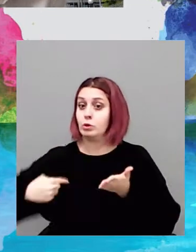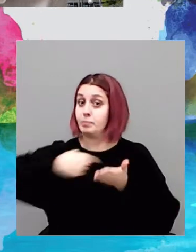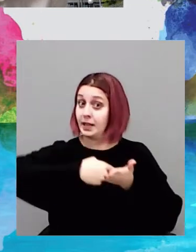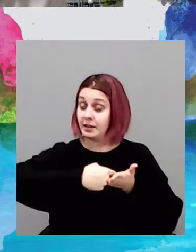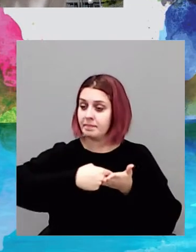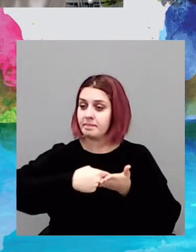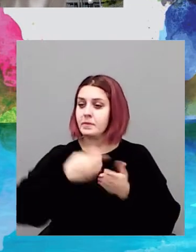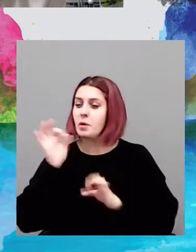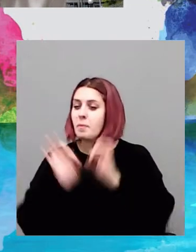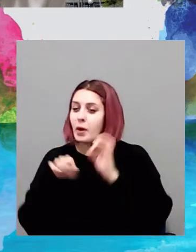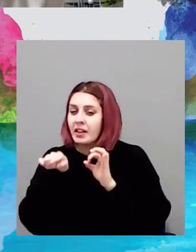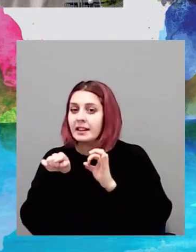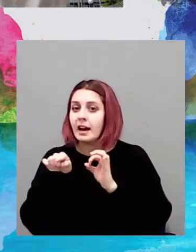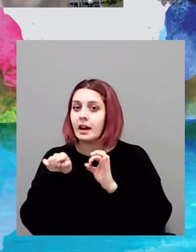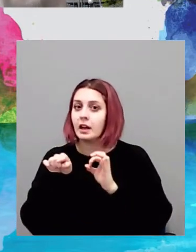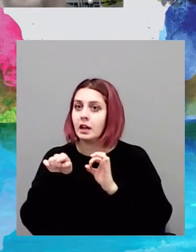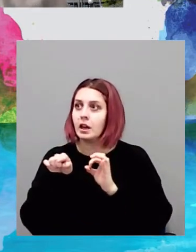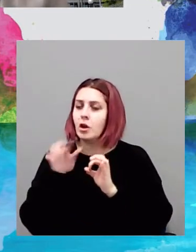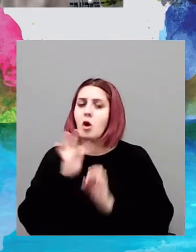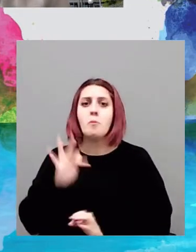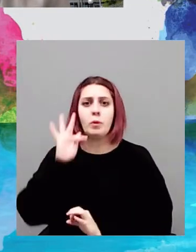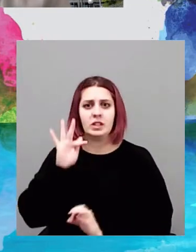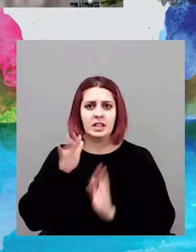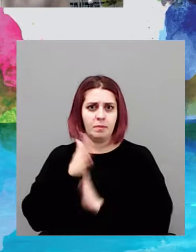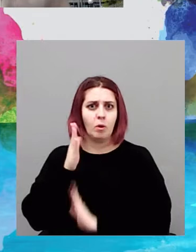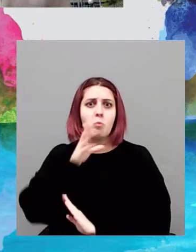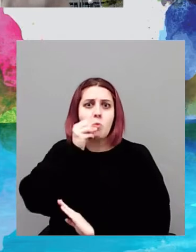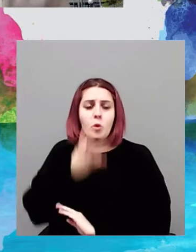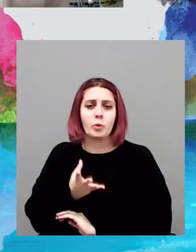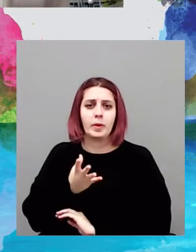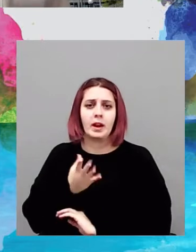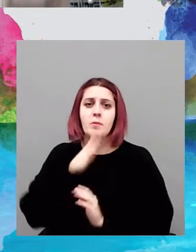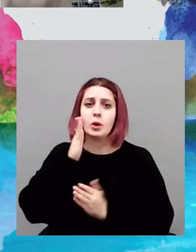have completed our course, and